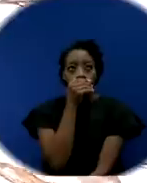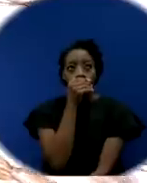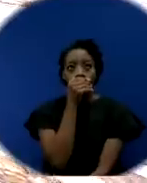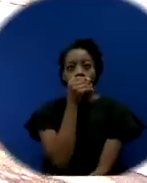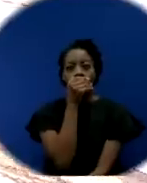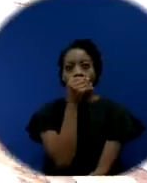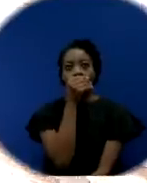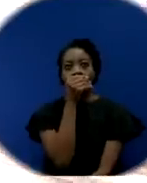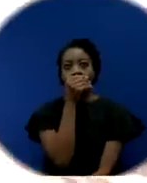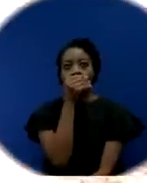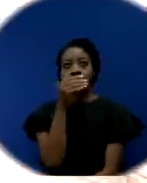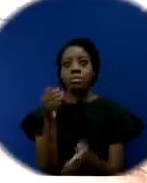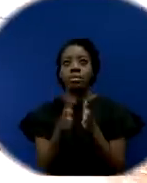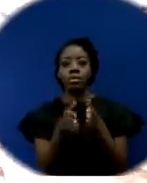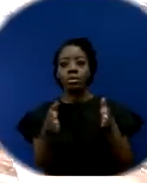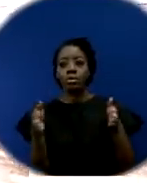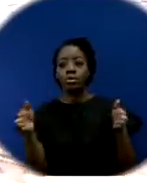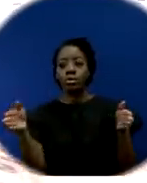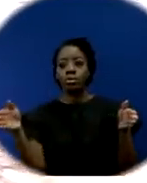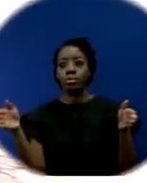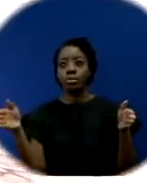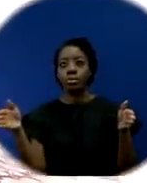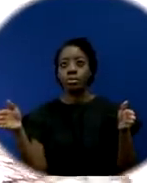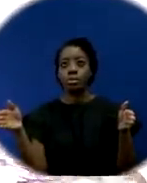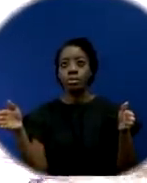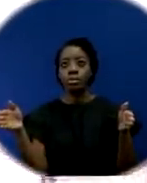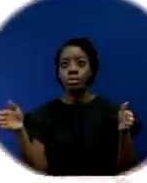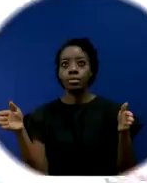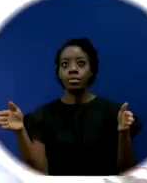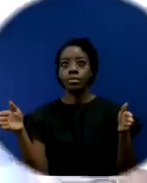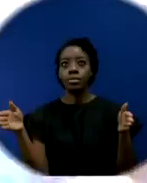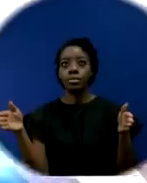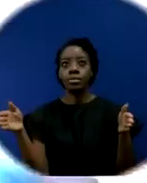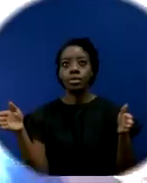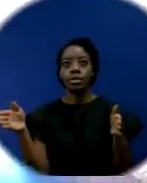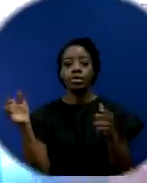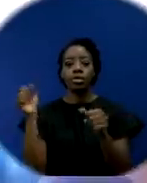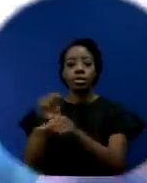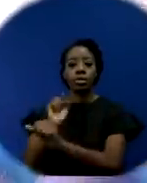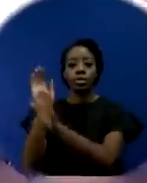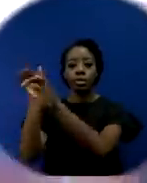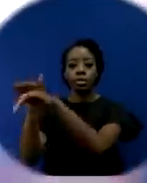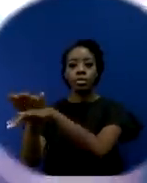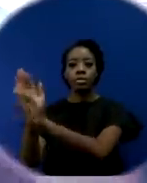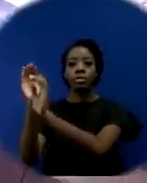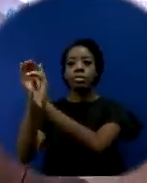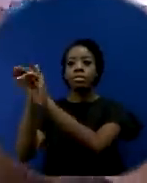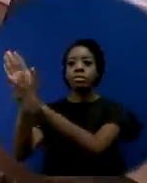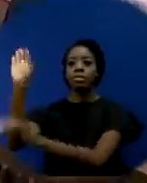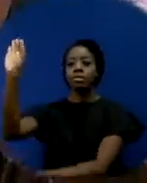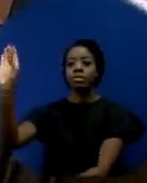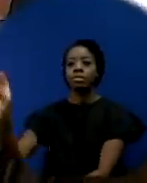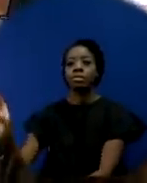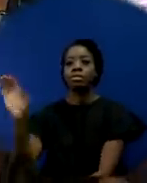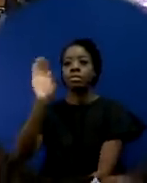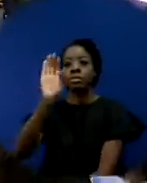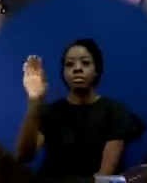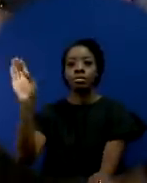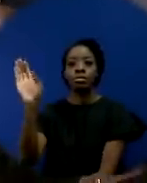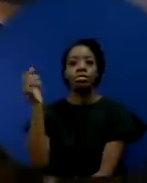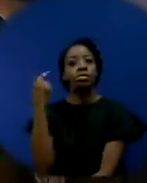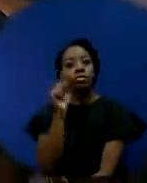There is room. Yes, there is. I got a funny feeling I'm still waiting on some people who need to make their way. Come on, friend, come on.